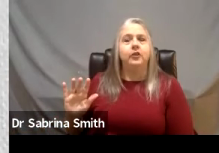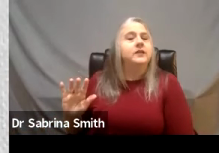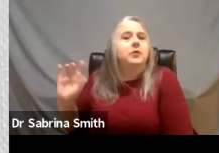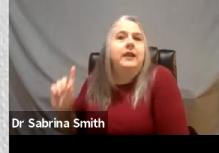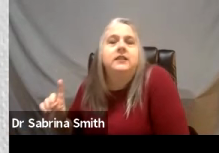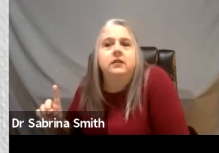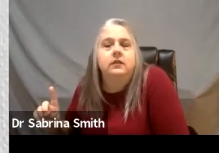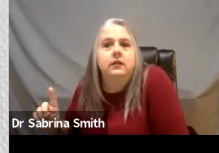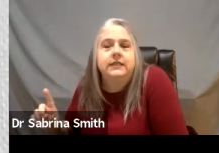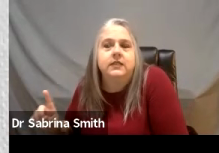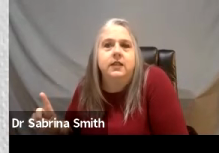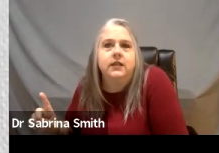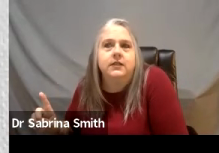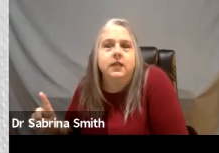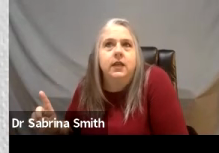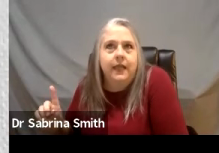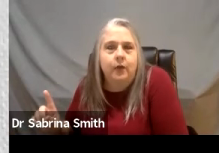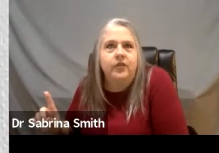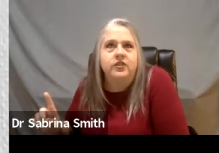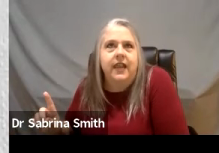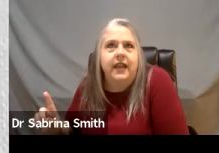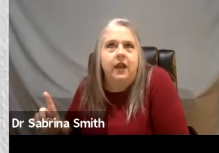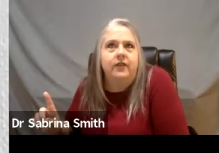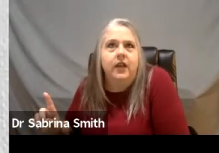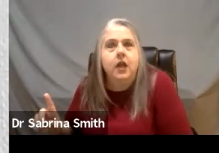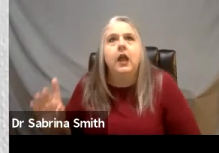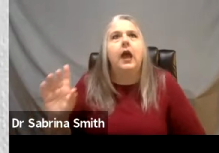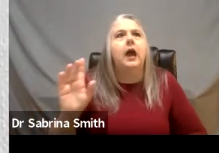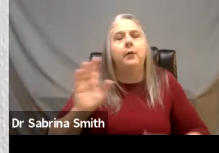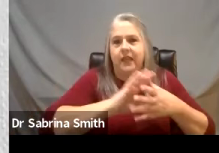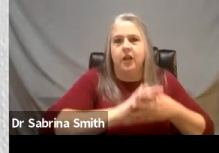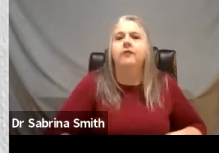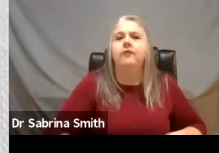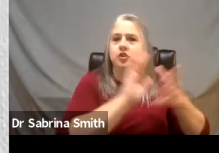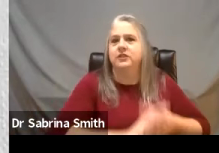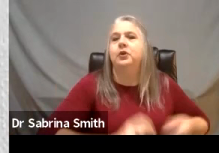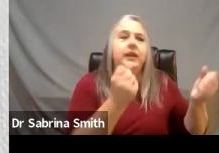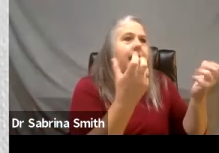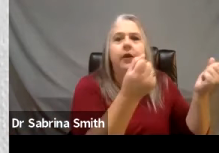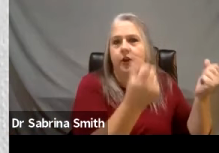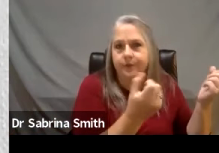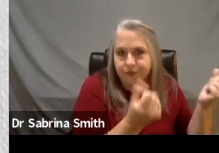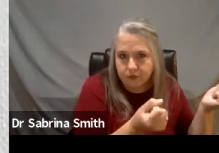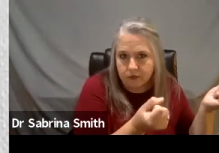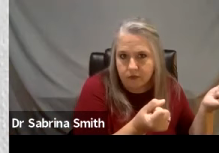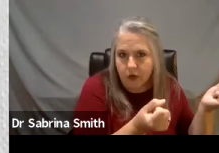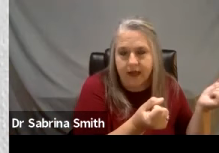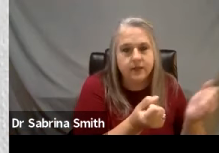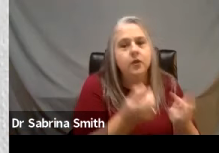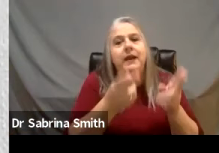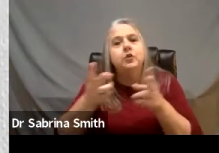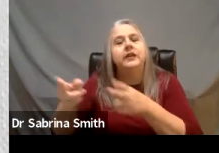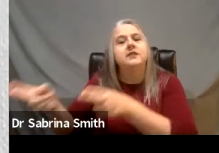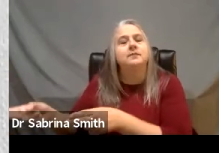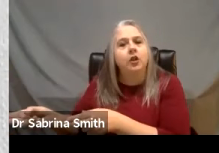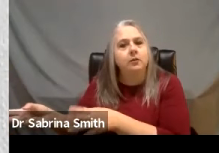not fluent. So I need to listen to this, get what they're saying out of it. I want to get comfortable just putting it out here. Okay, so